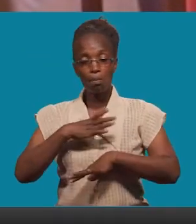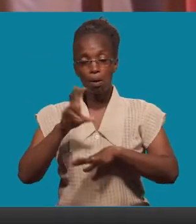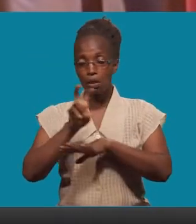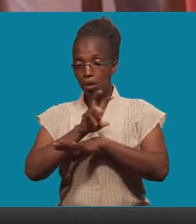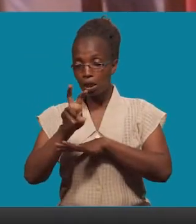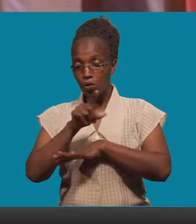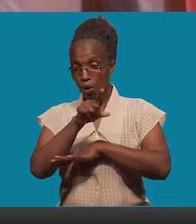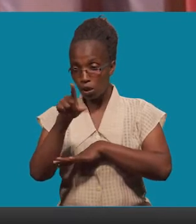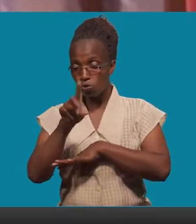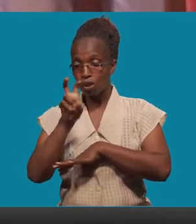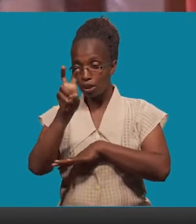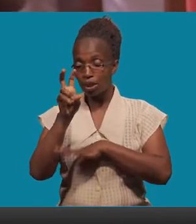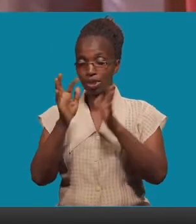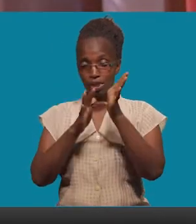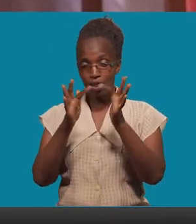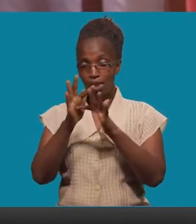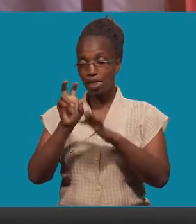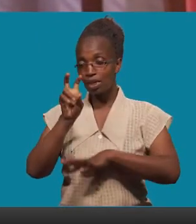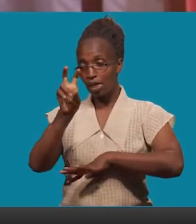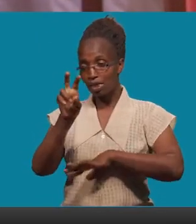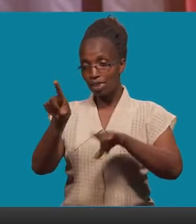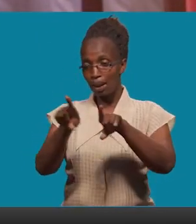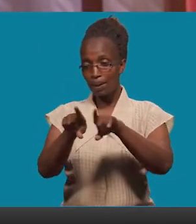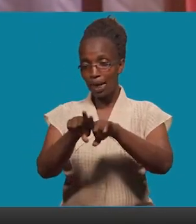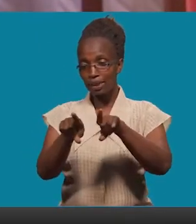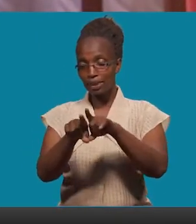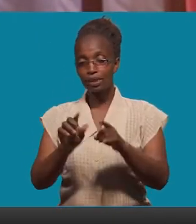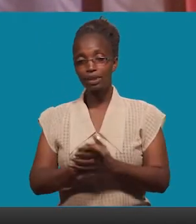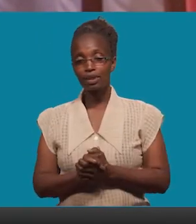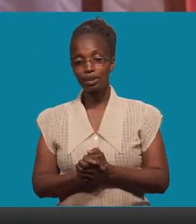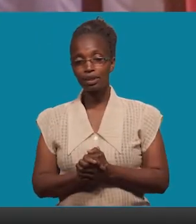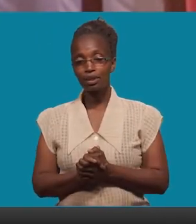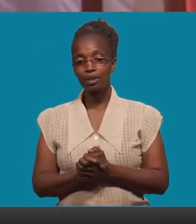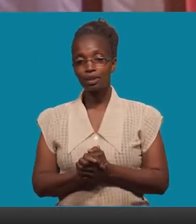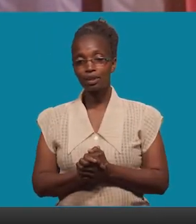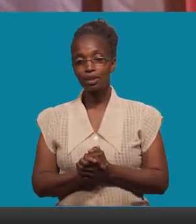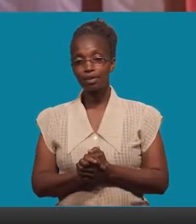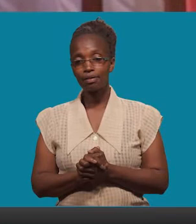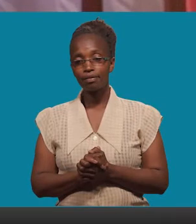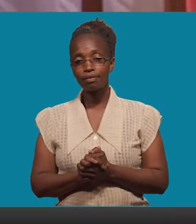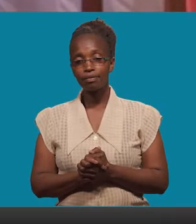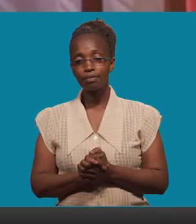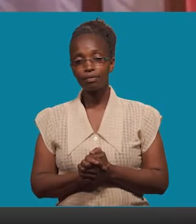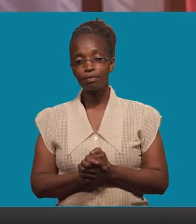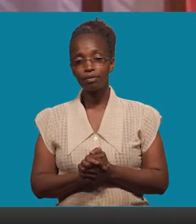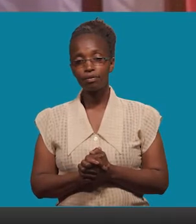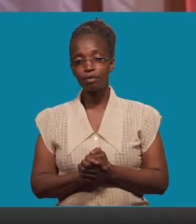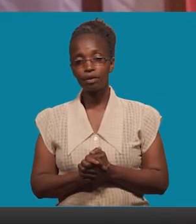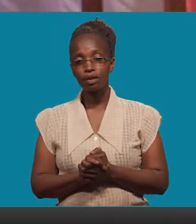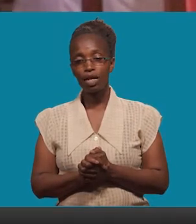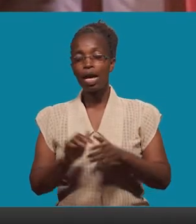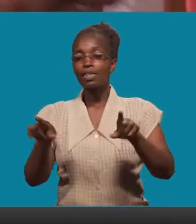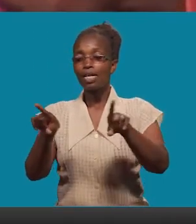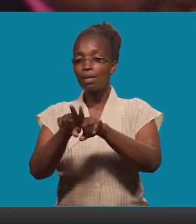at Jesus, they see similarities. Mm. Yeah? What are the similarities?